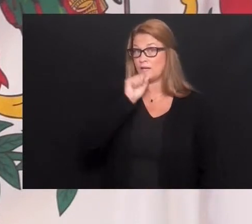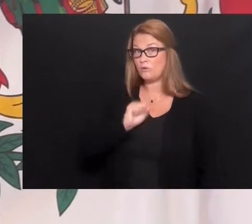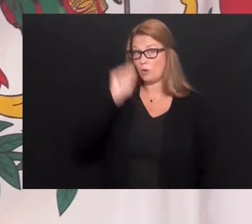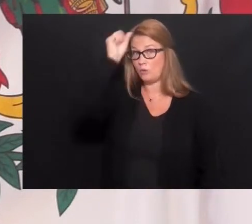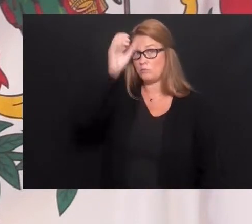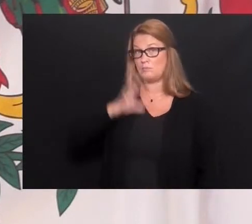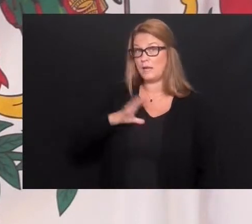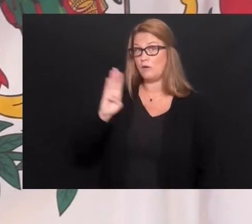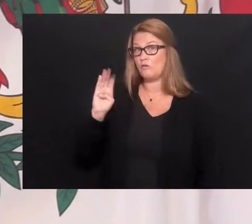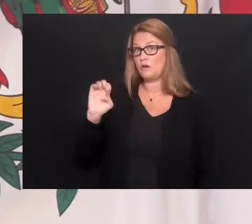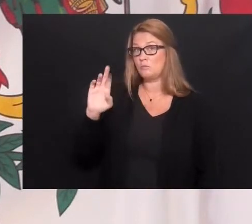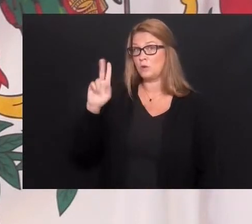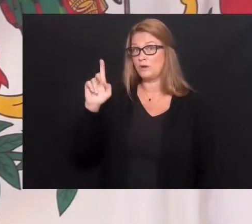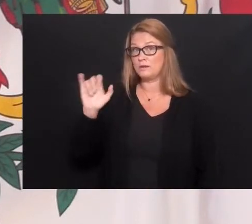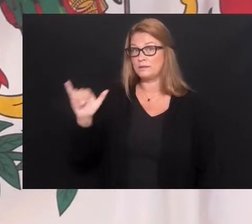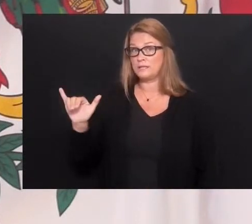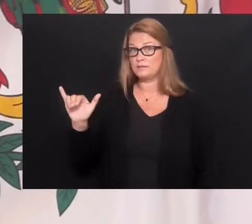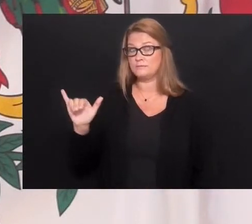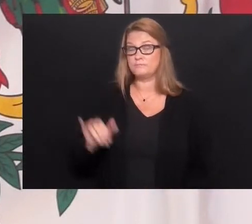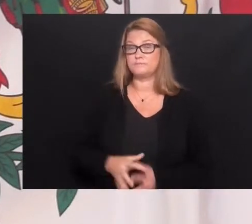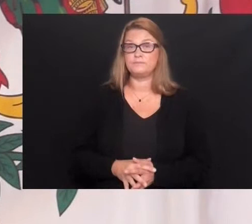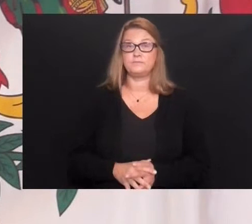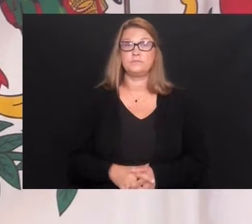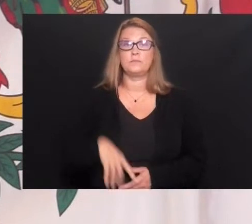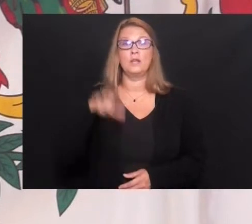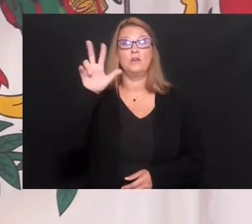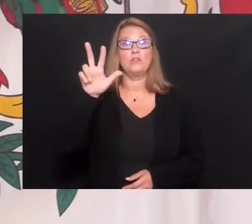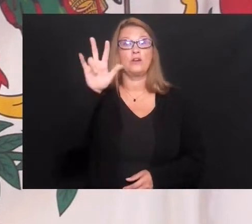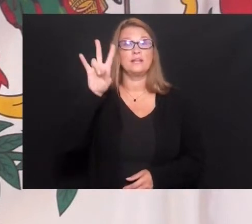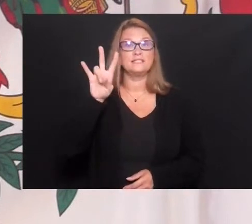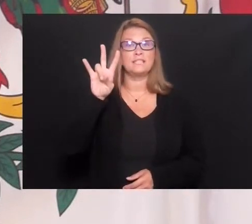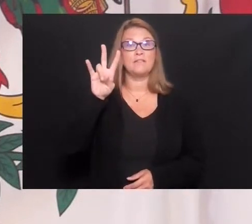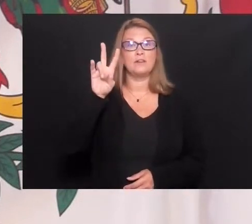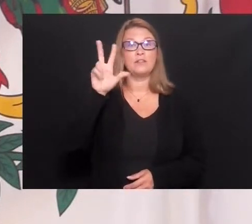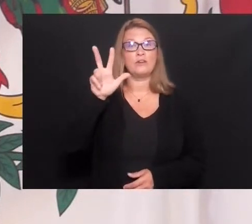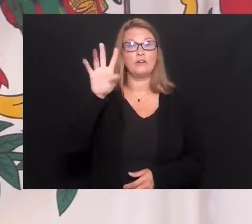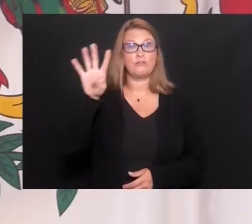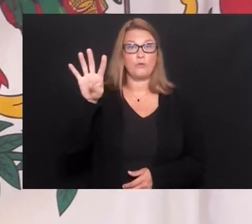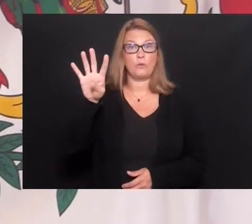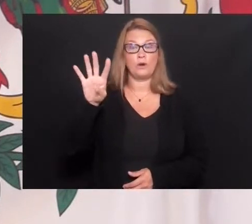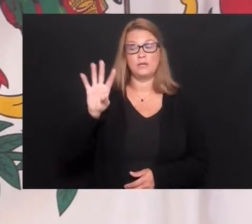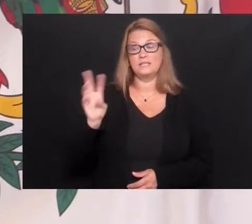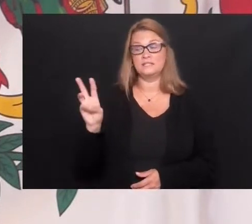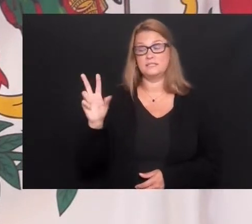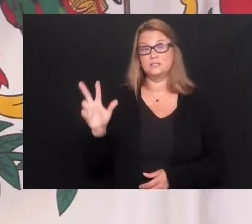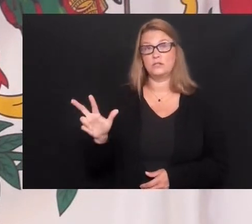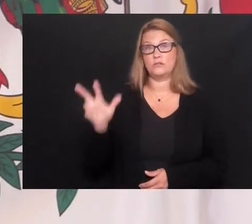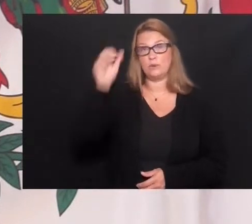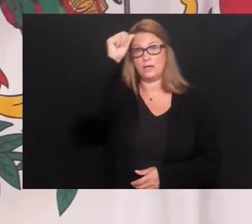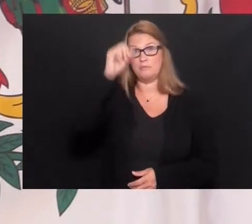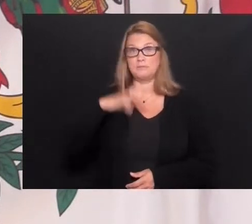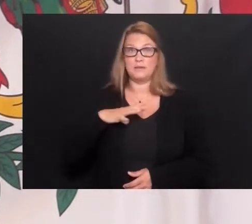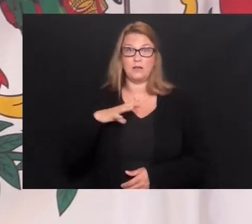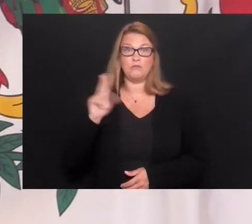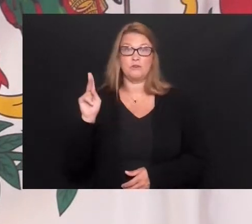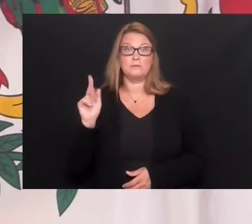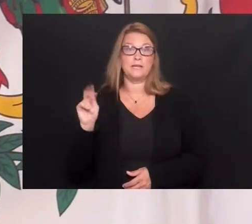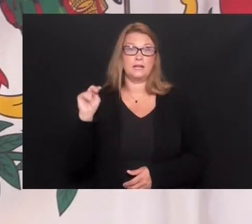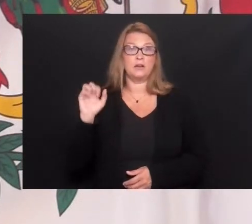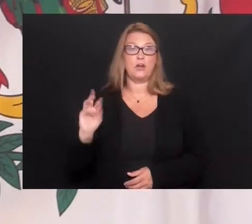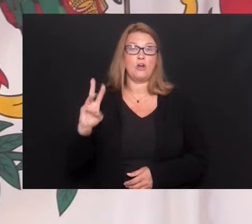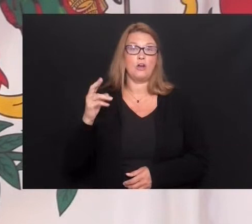male from Berkeley County. The 3,734th death, a 63-year-old male from Kanawha County. The